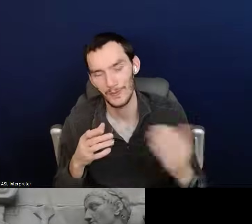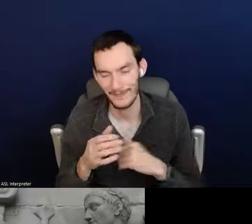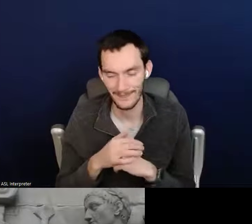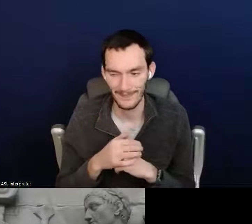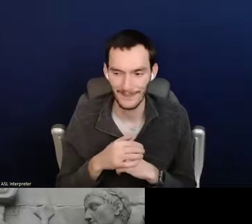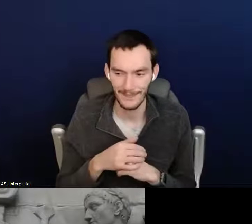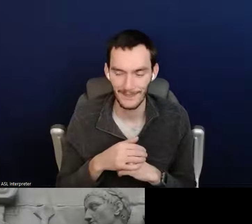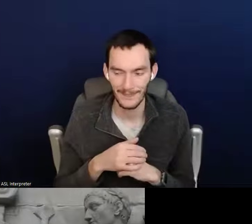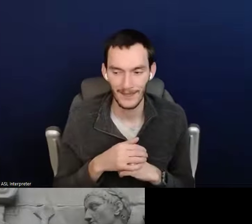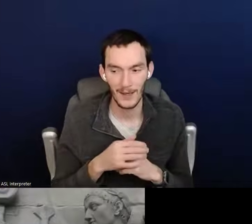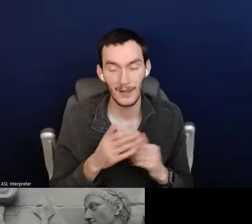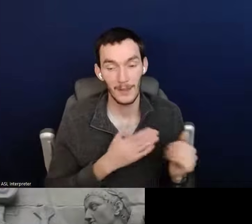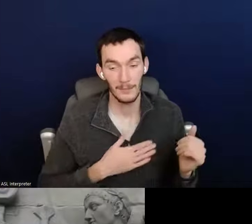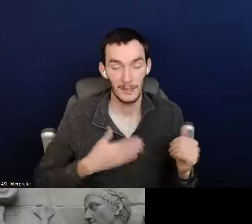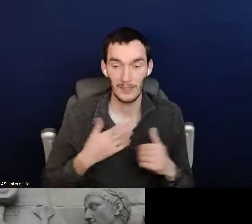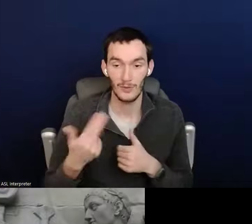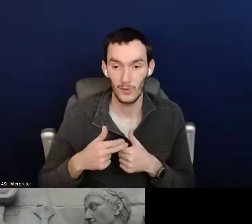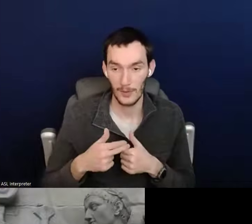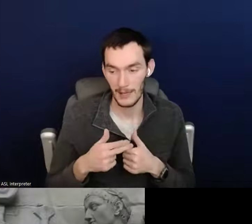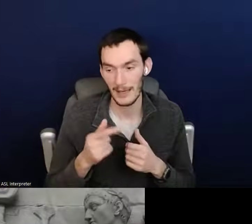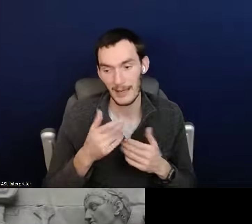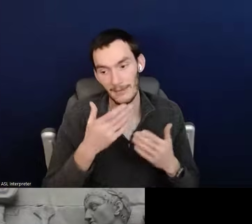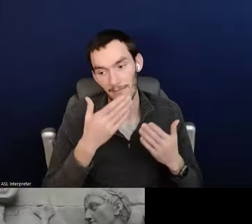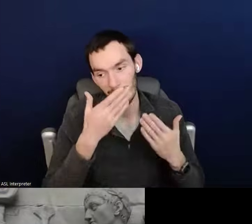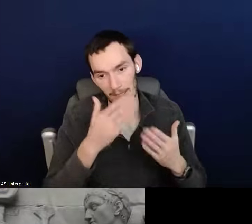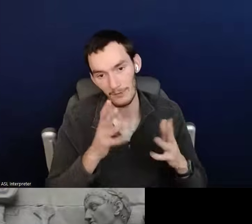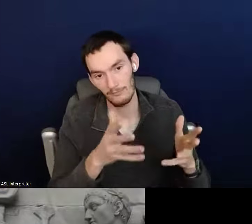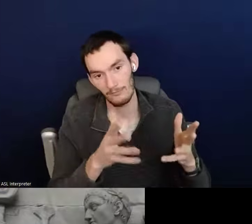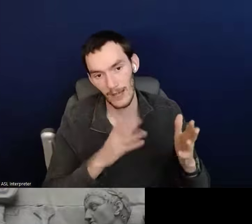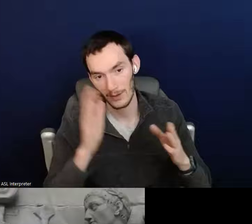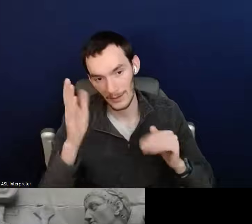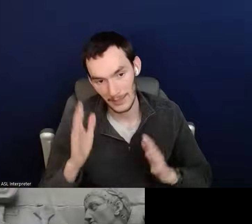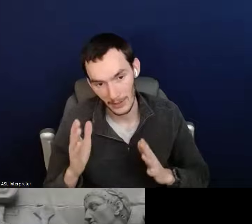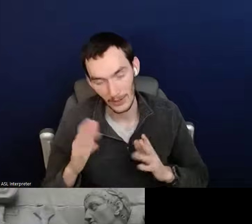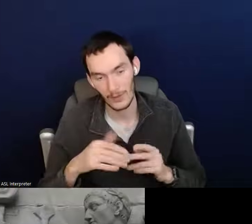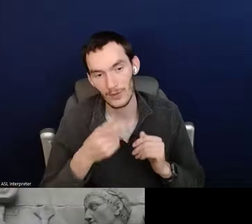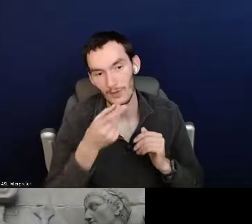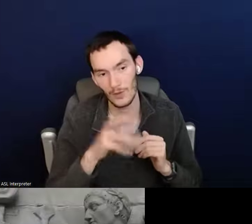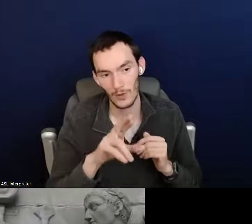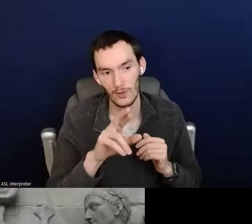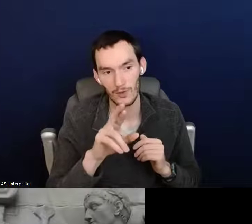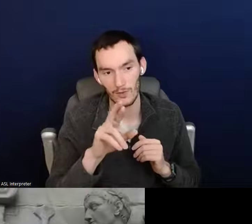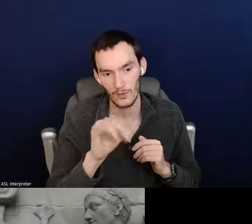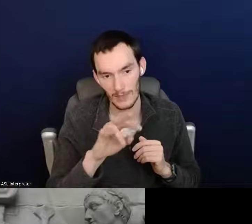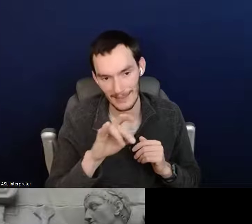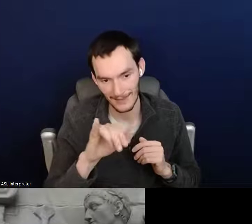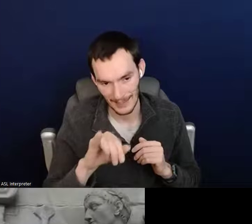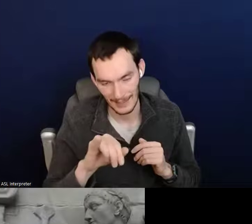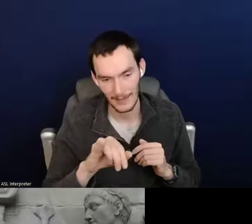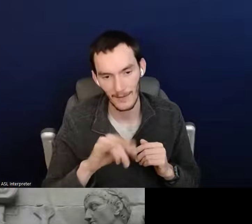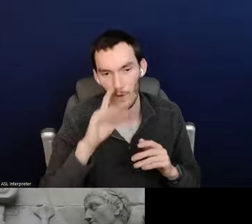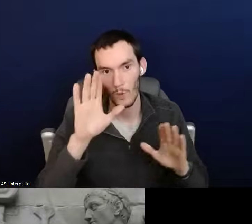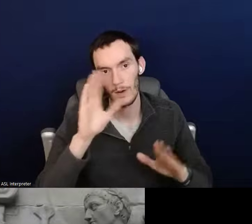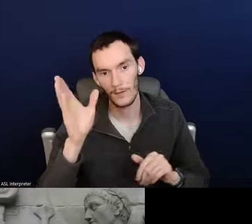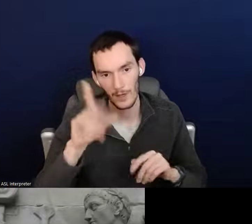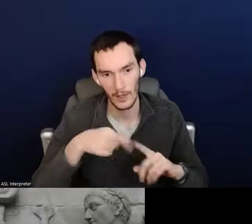you go. So please join me in thanking our speaker, Dr. Rizvi, for a wonderful talk on a